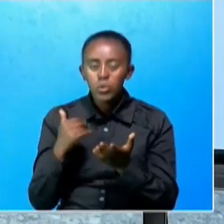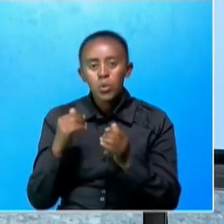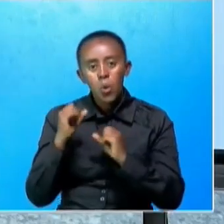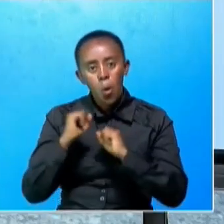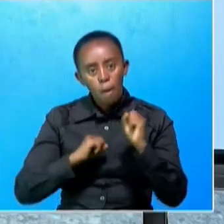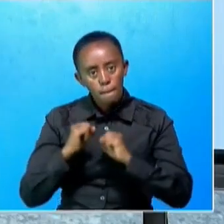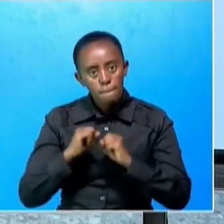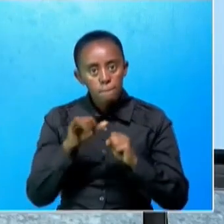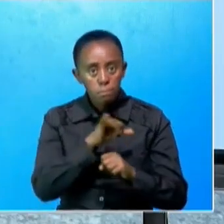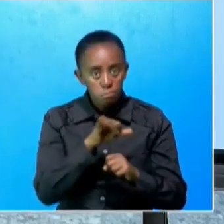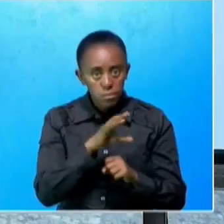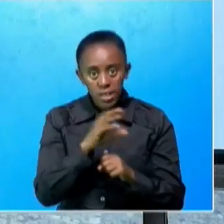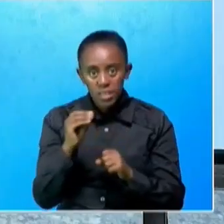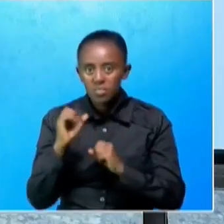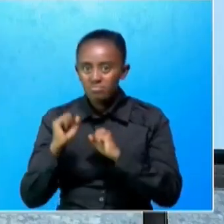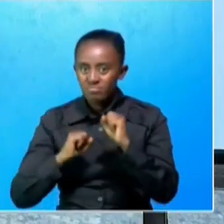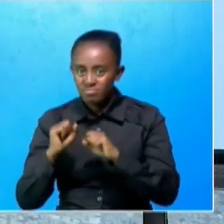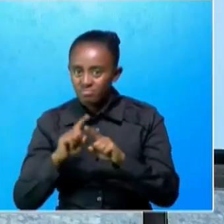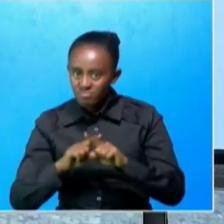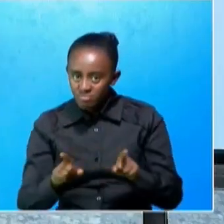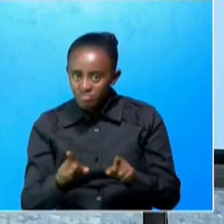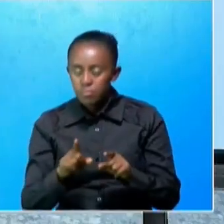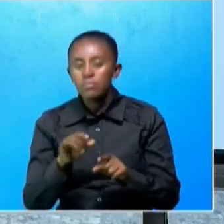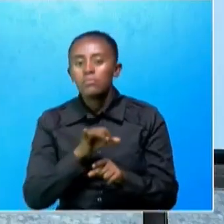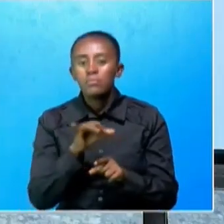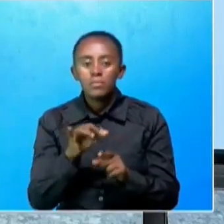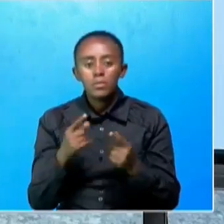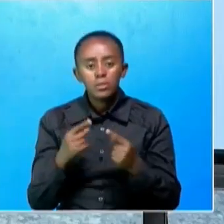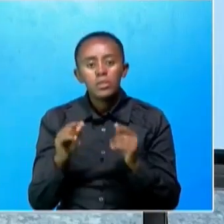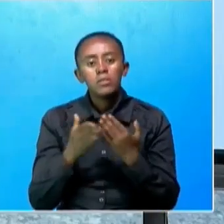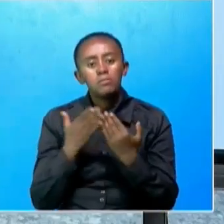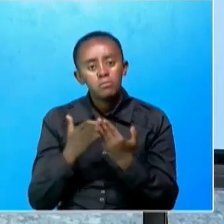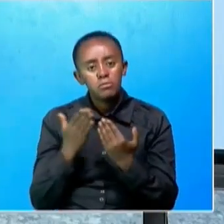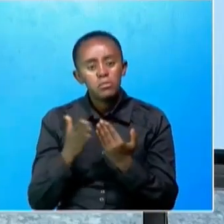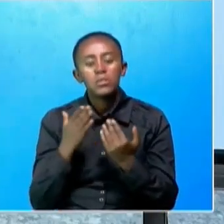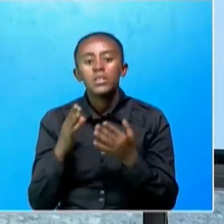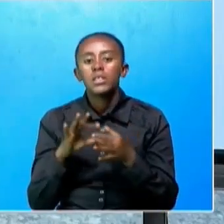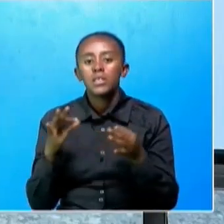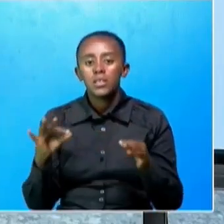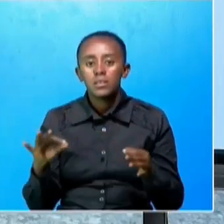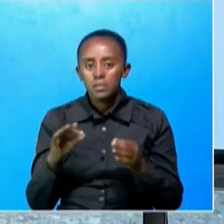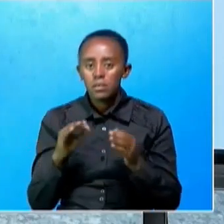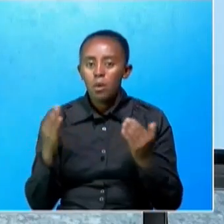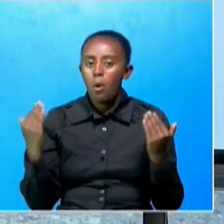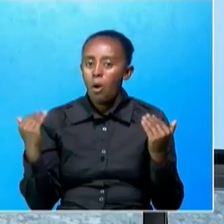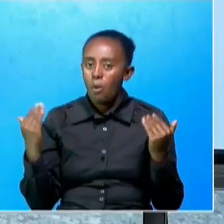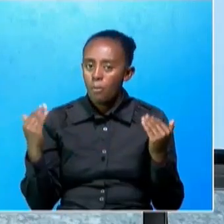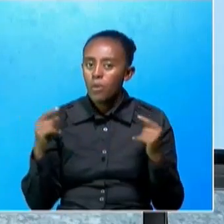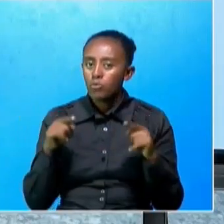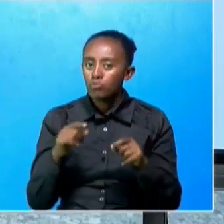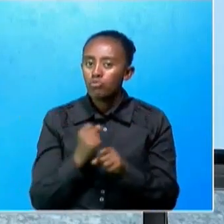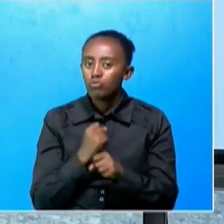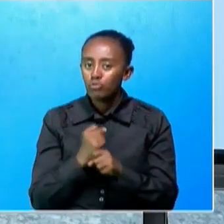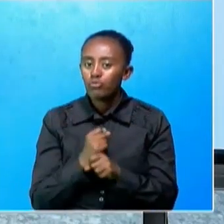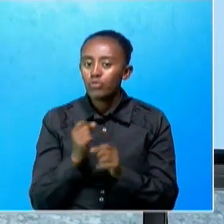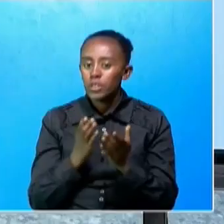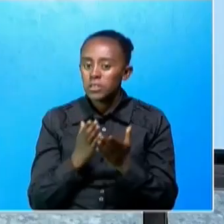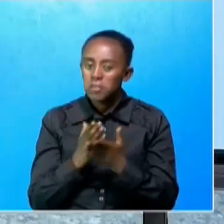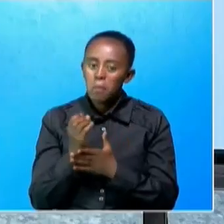and contrast, try to use a very simple examples. Hopefully that you'll do some of